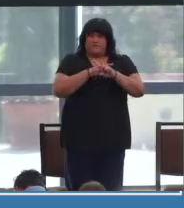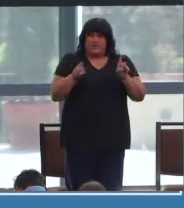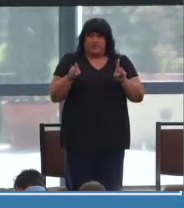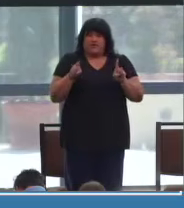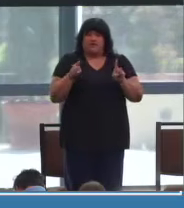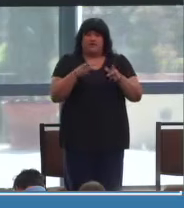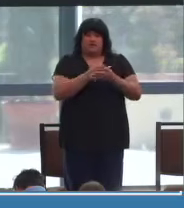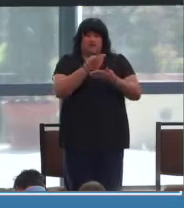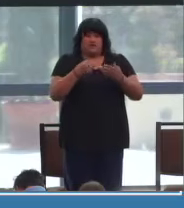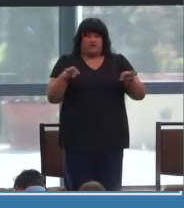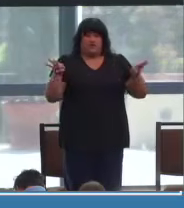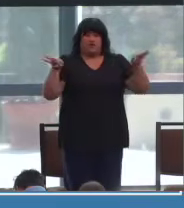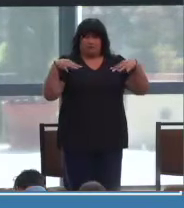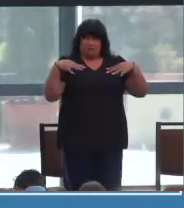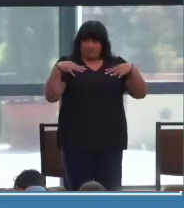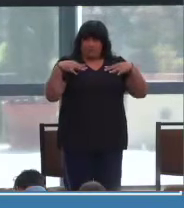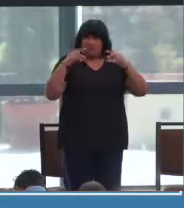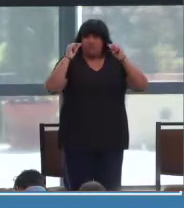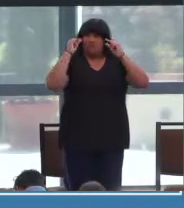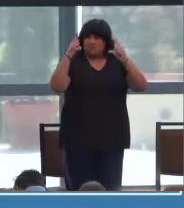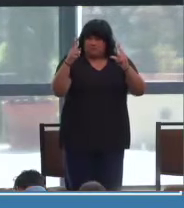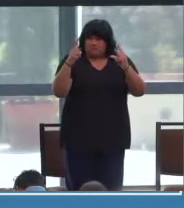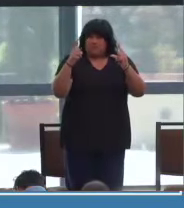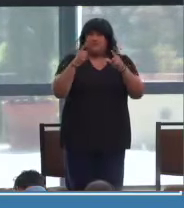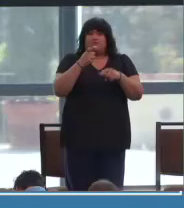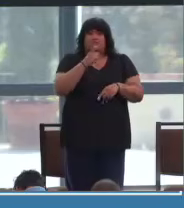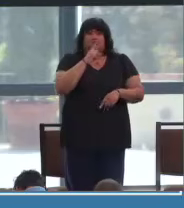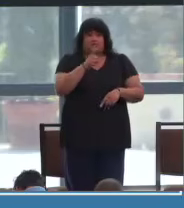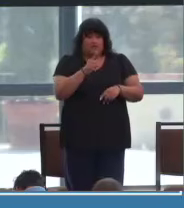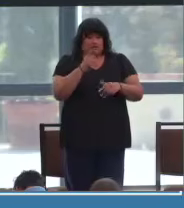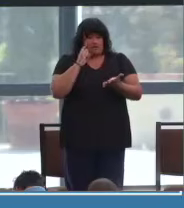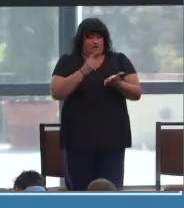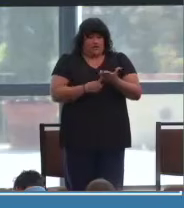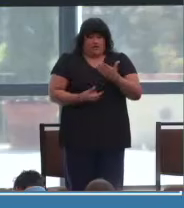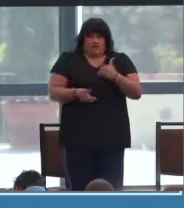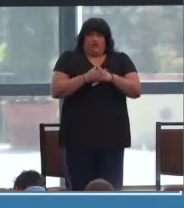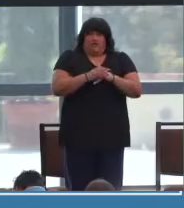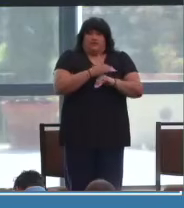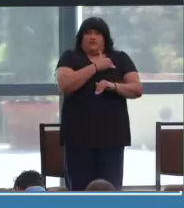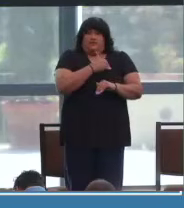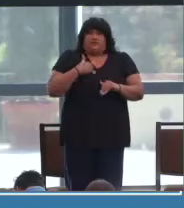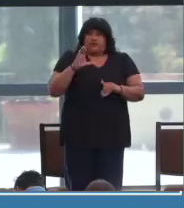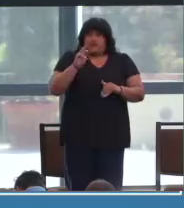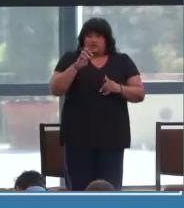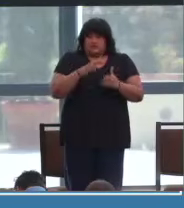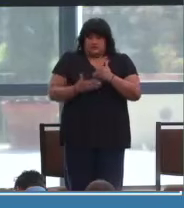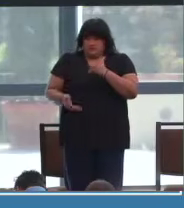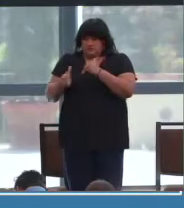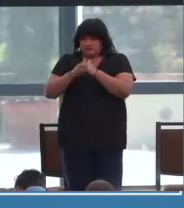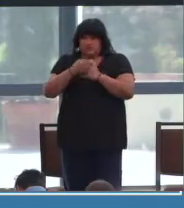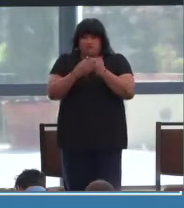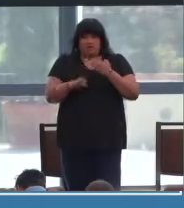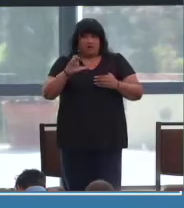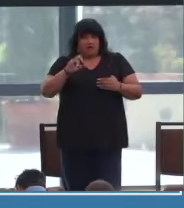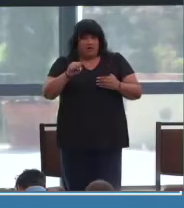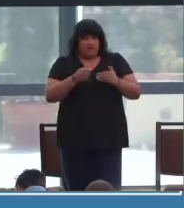results of these studies because they actually found an increase in breast cancer, an increase in blood clots, and an increase in heart disease that